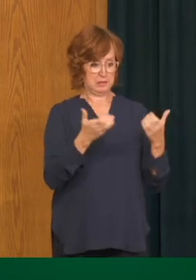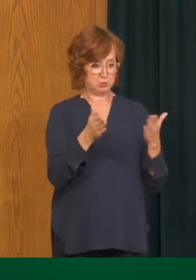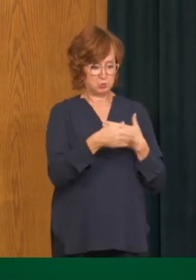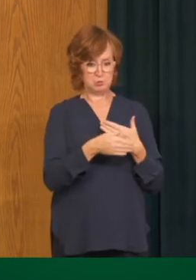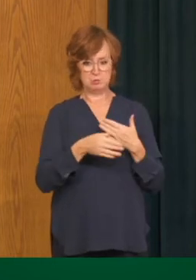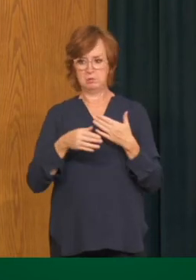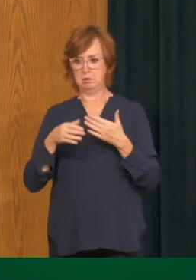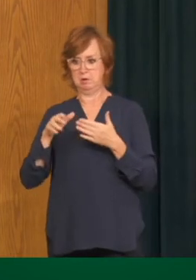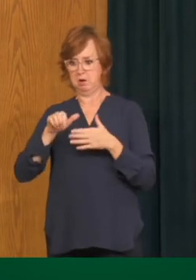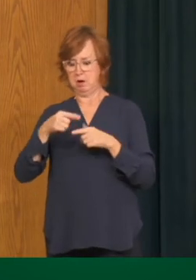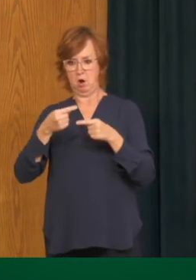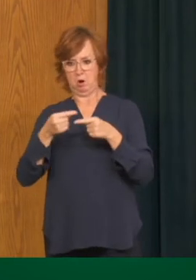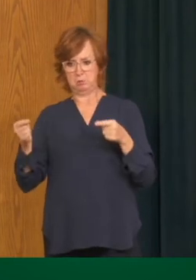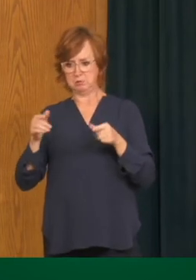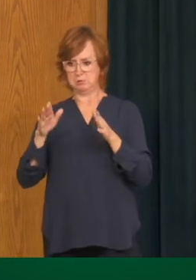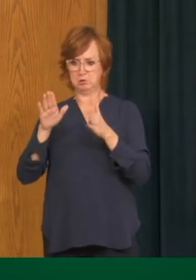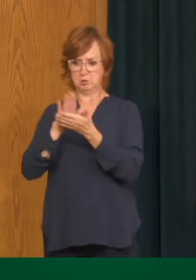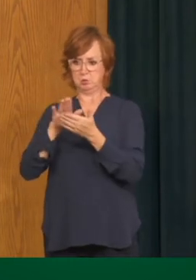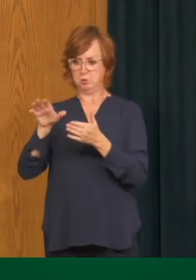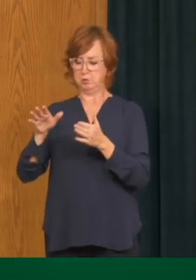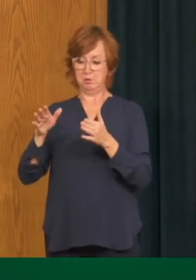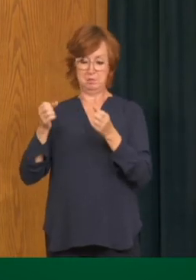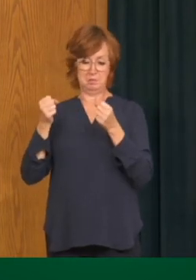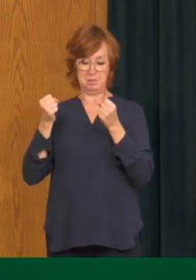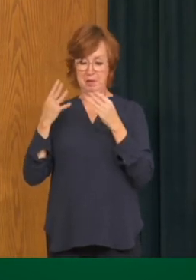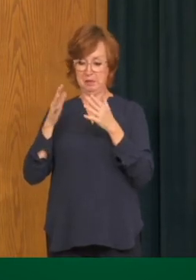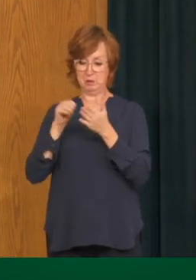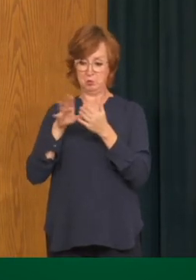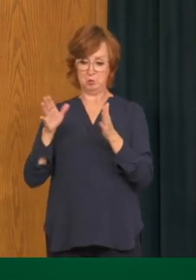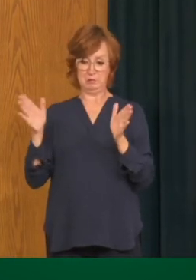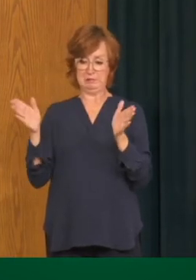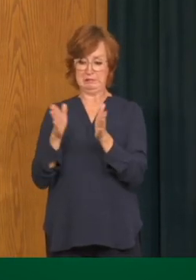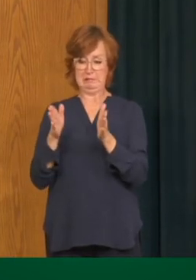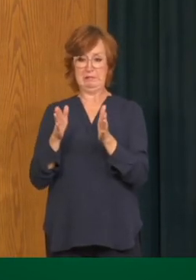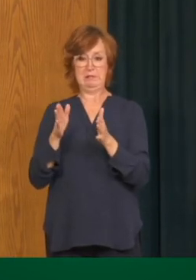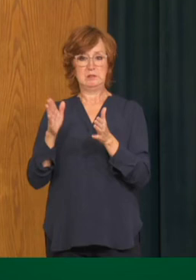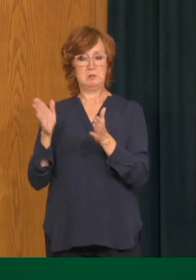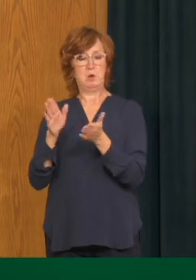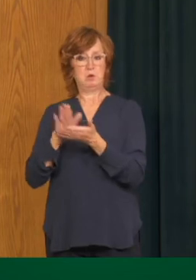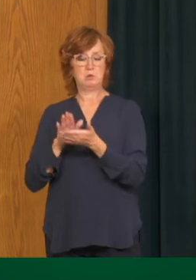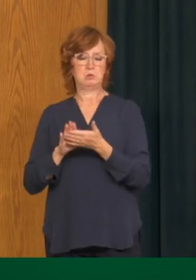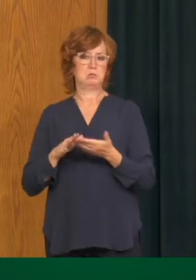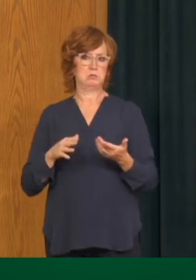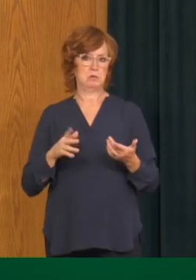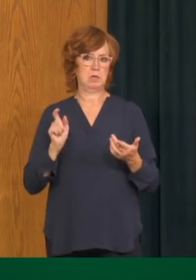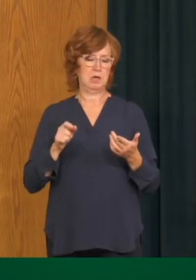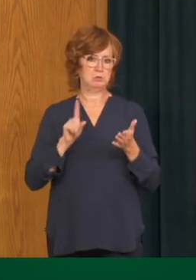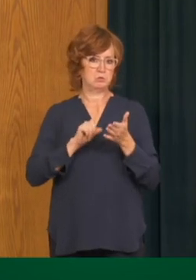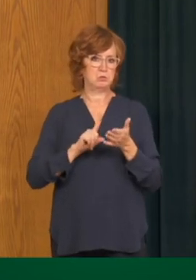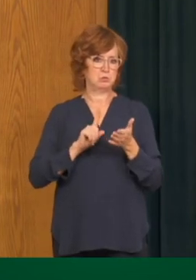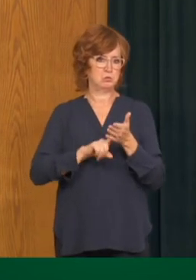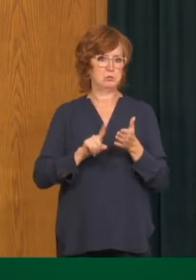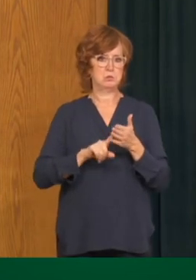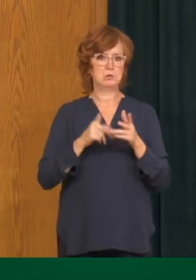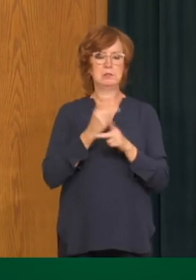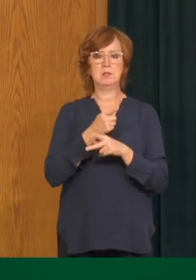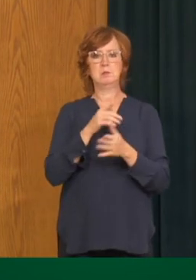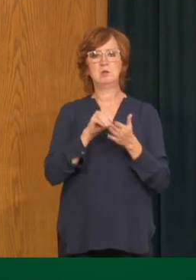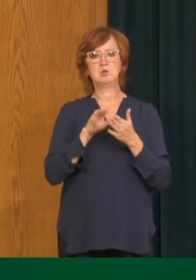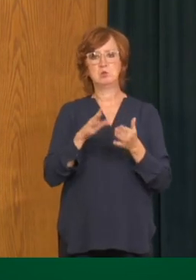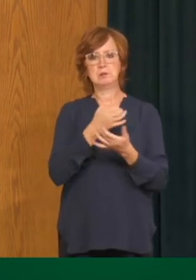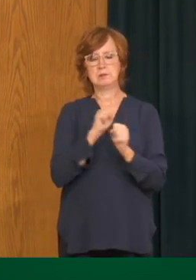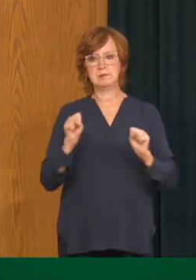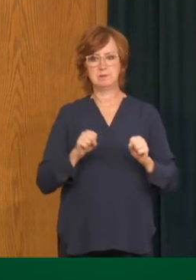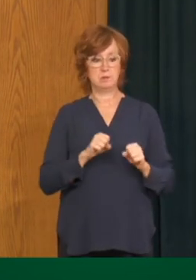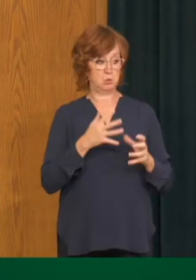on very real solutions for each and every classroom to ensure the safety of our kids. Dr. Shahab, anything to add on some of